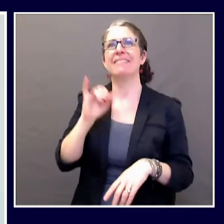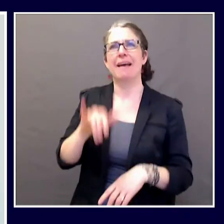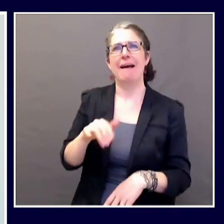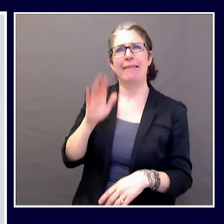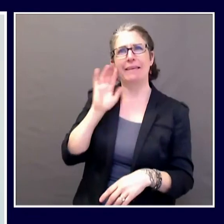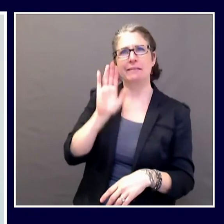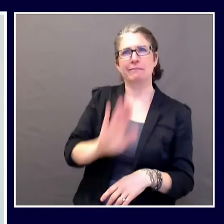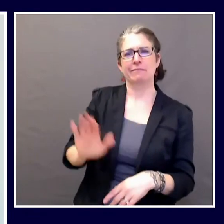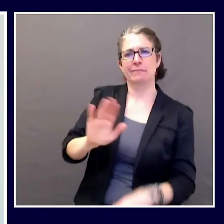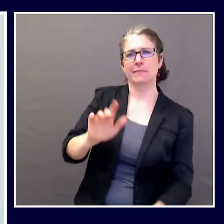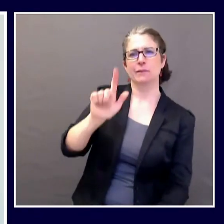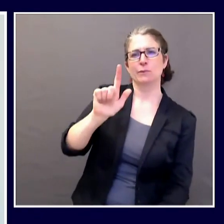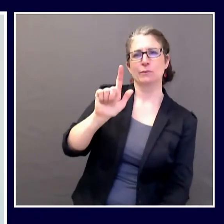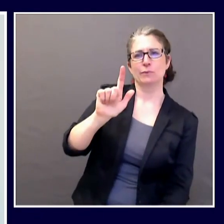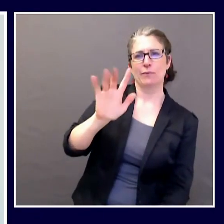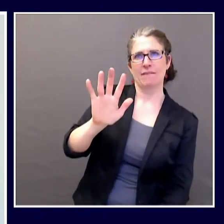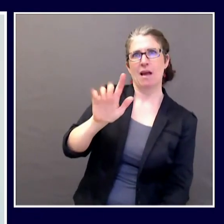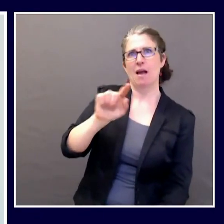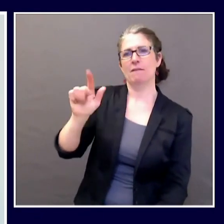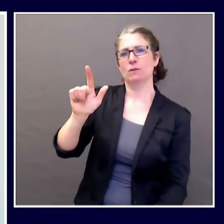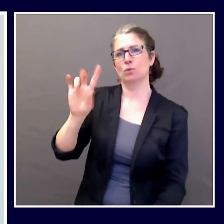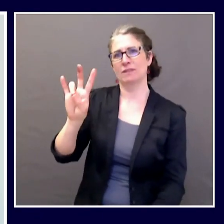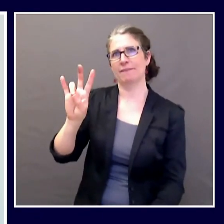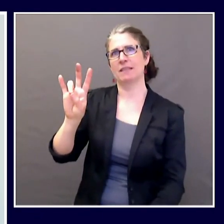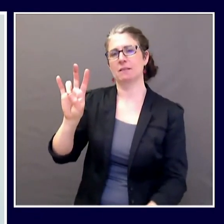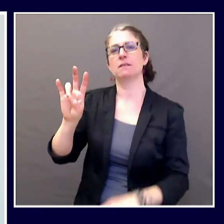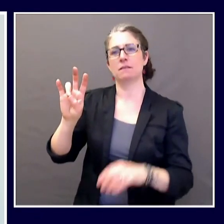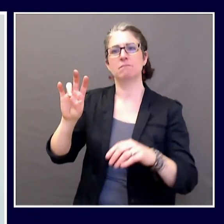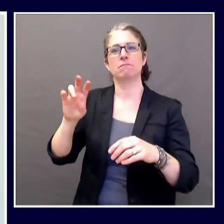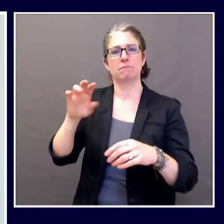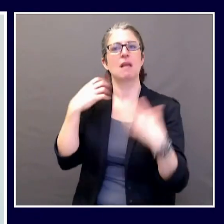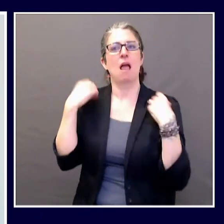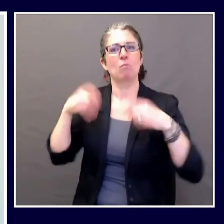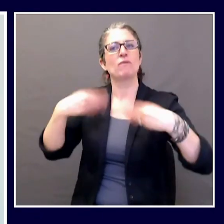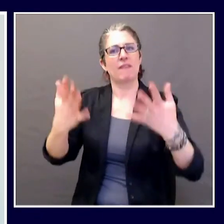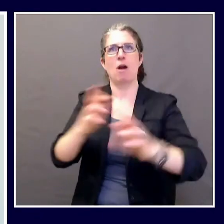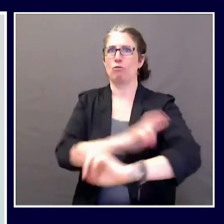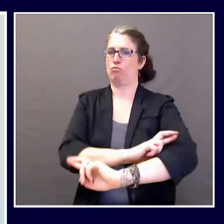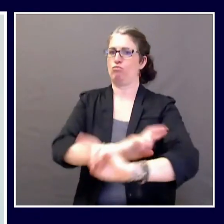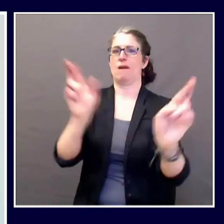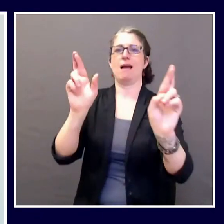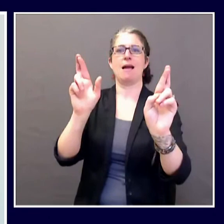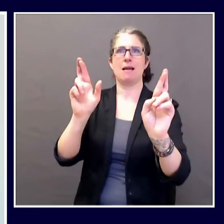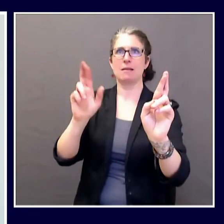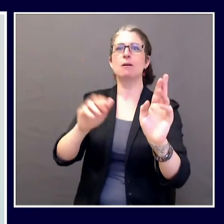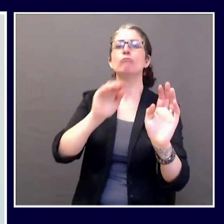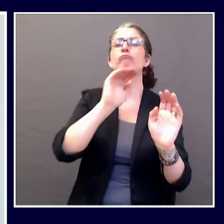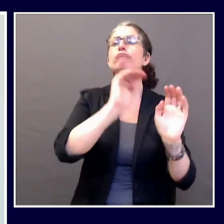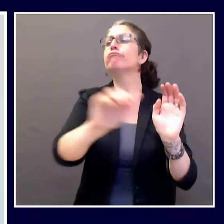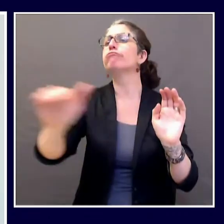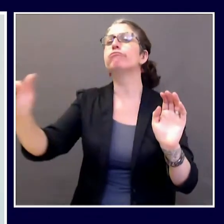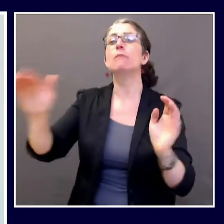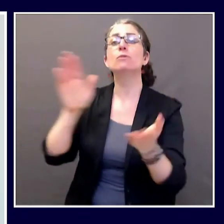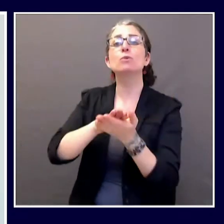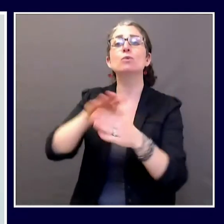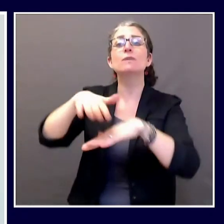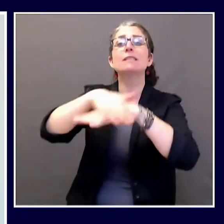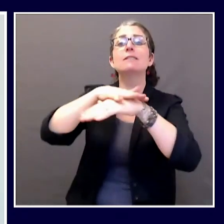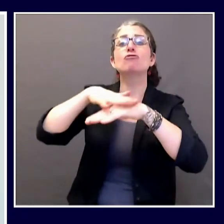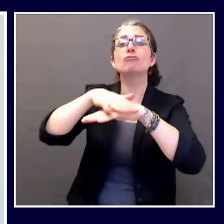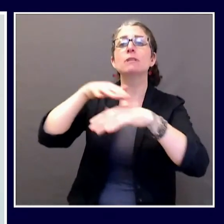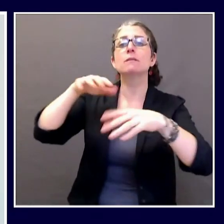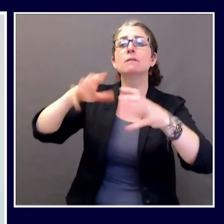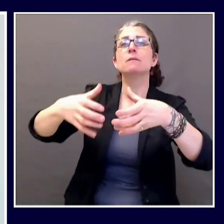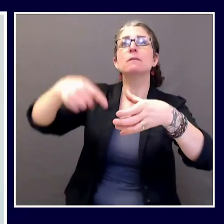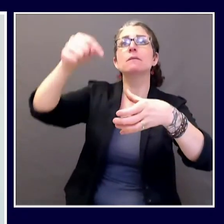state who are working school district by school district to identify where those older, 60 and older teachers